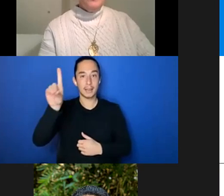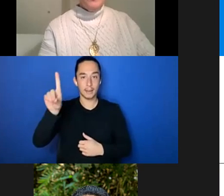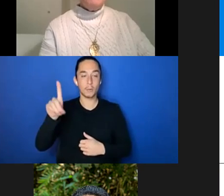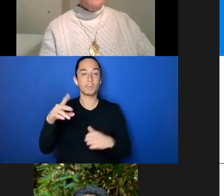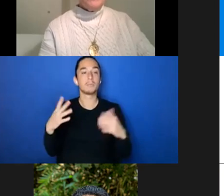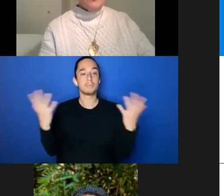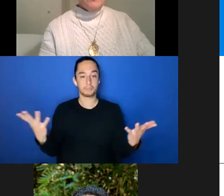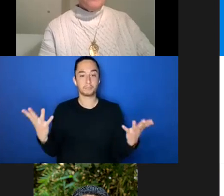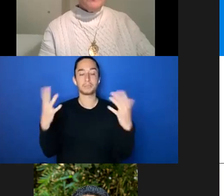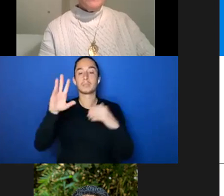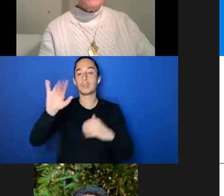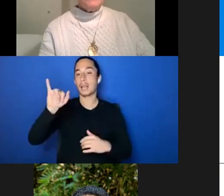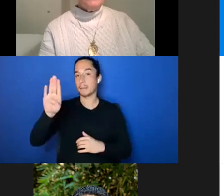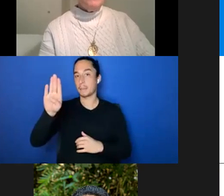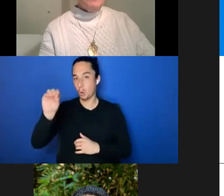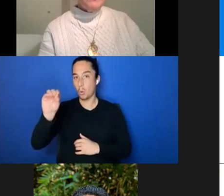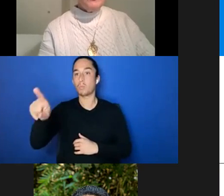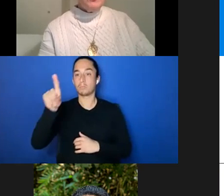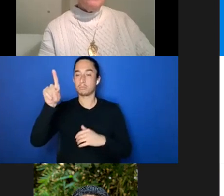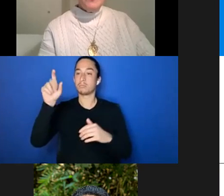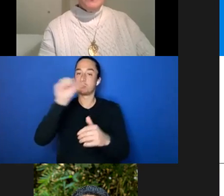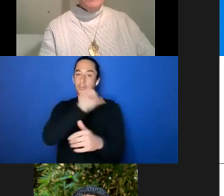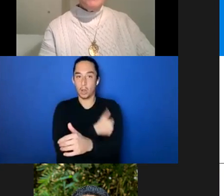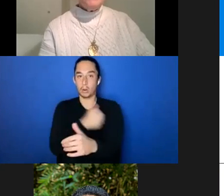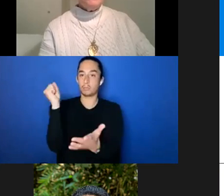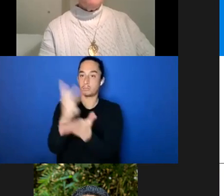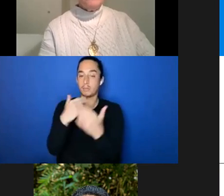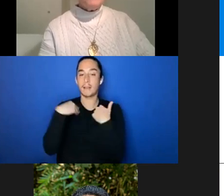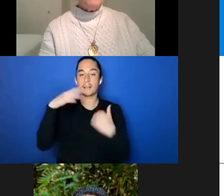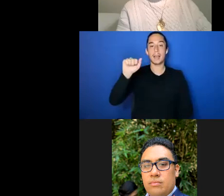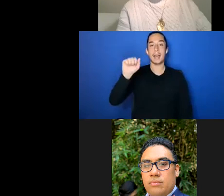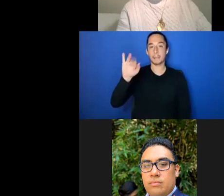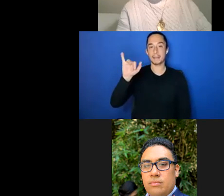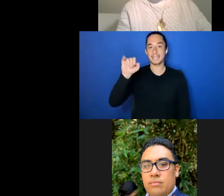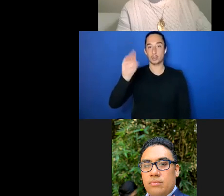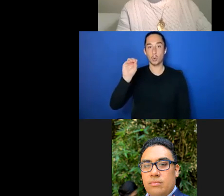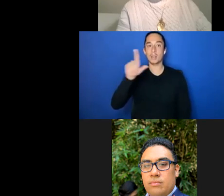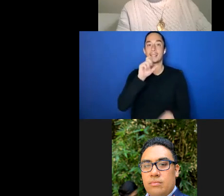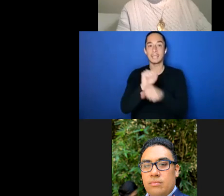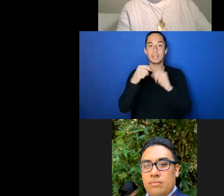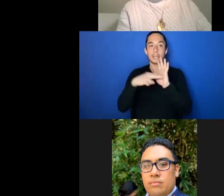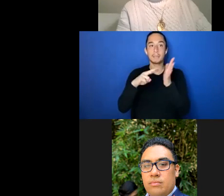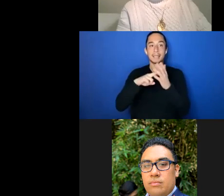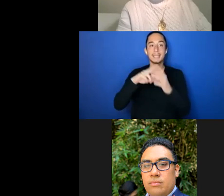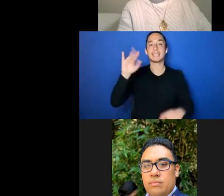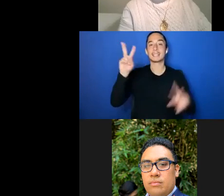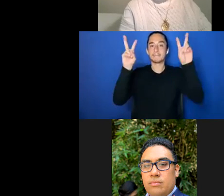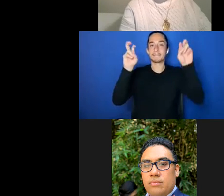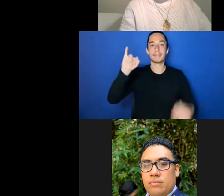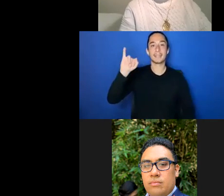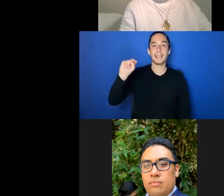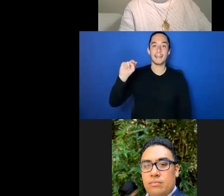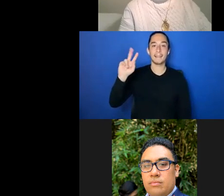So IBO has authorized that they do ab initio. Ab initio literally means in the beginning. That is a